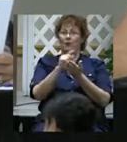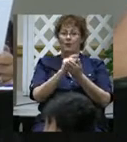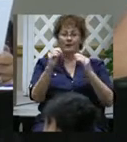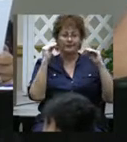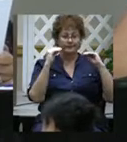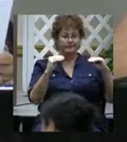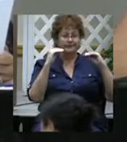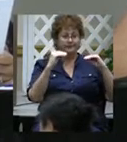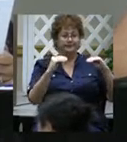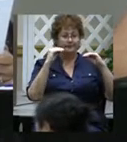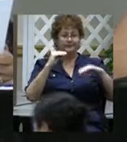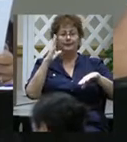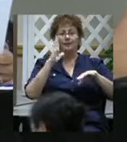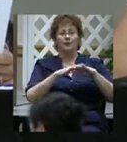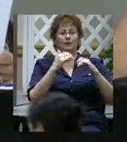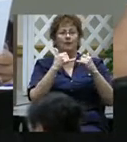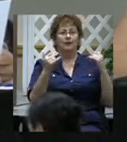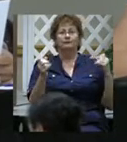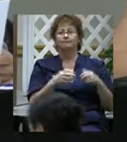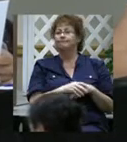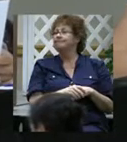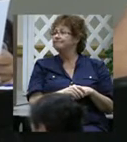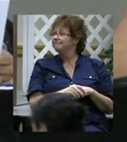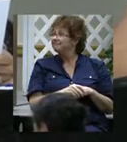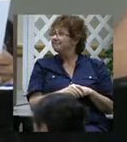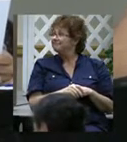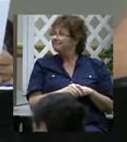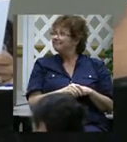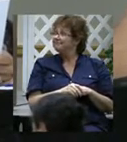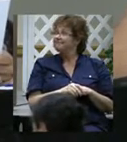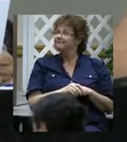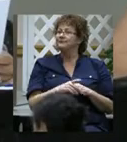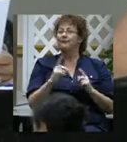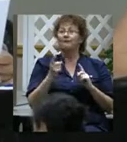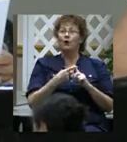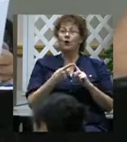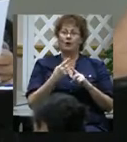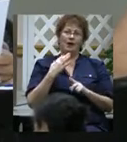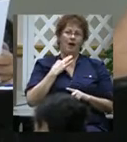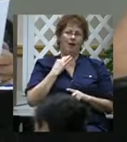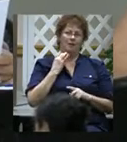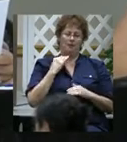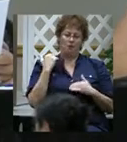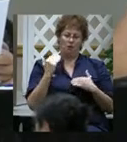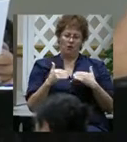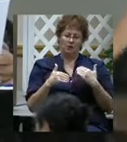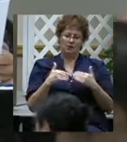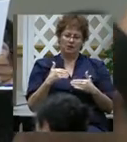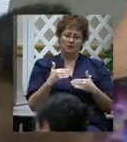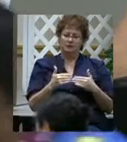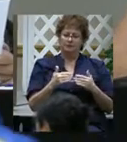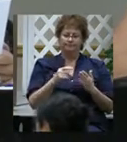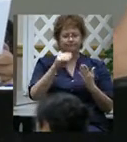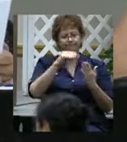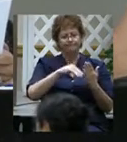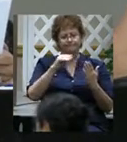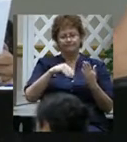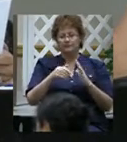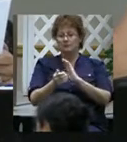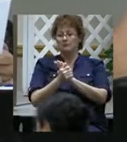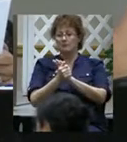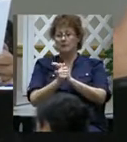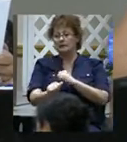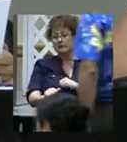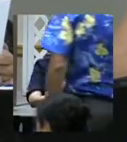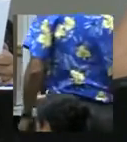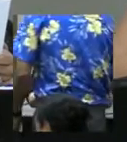instructor-led program. And we start with an application process. We look at skill,